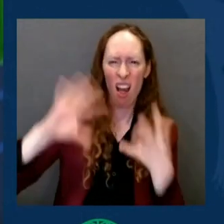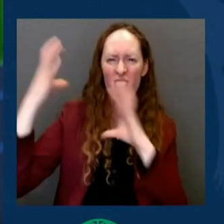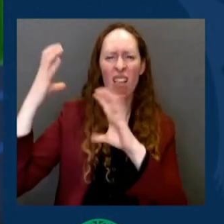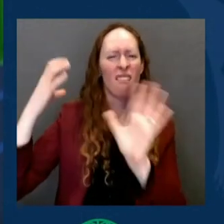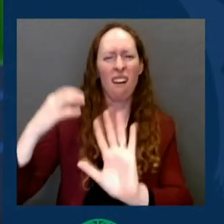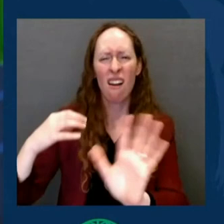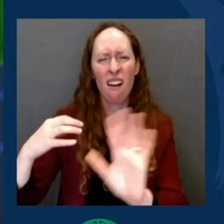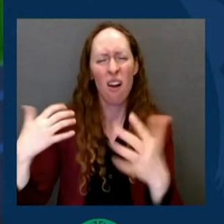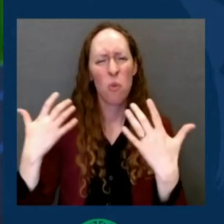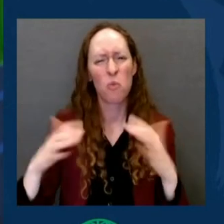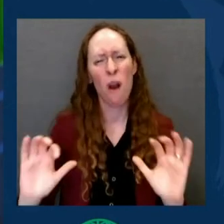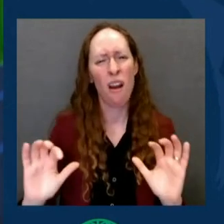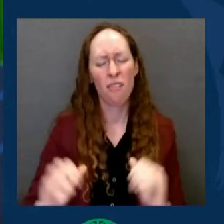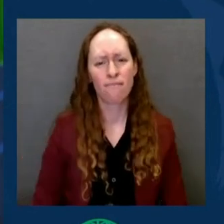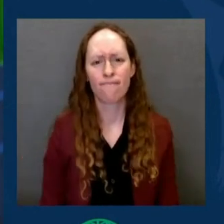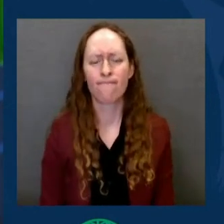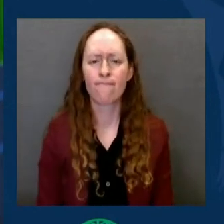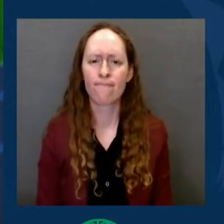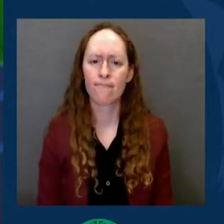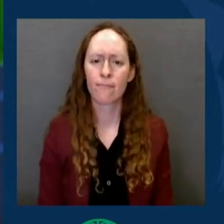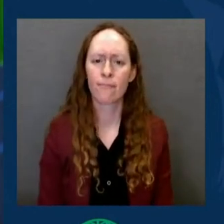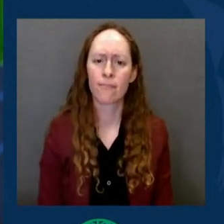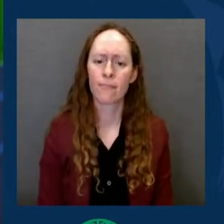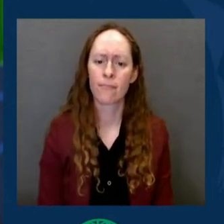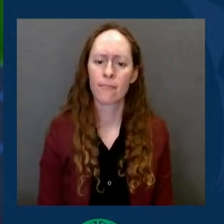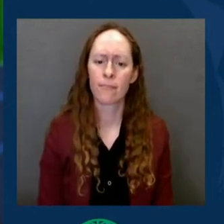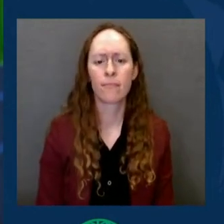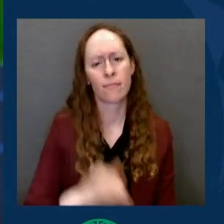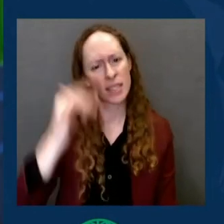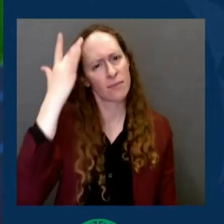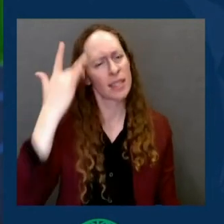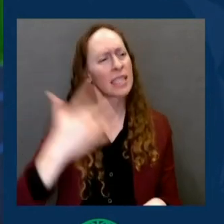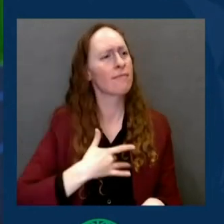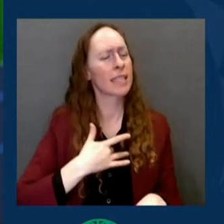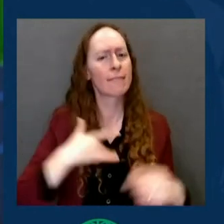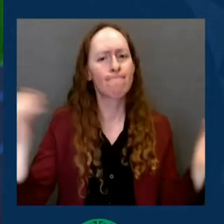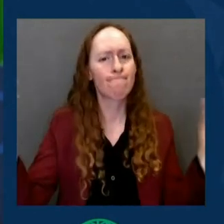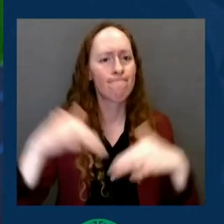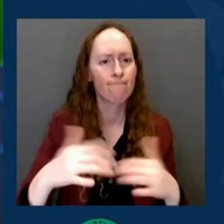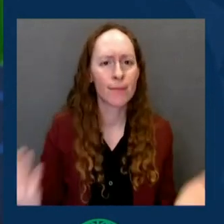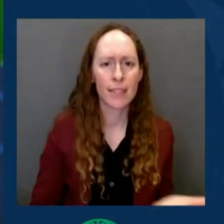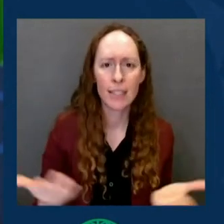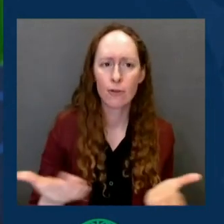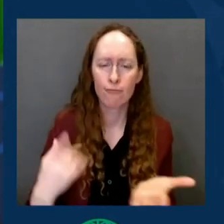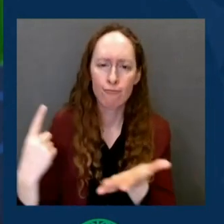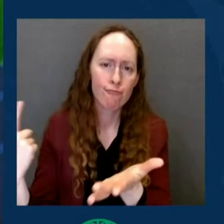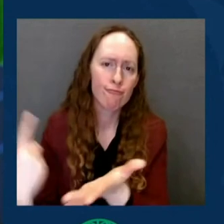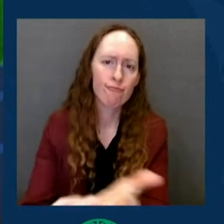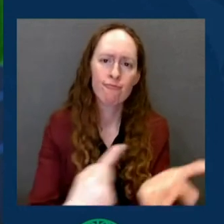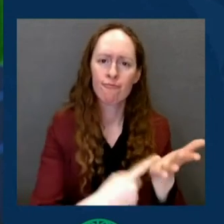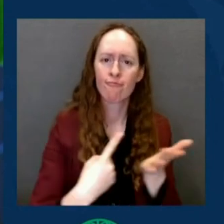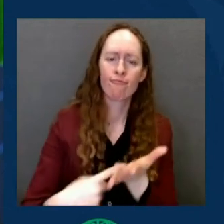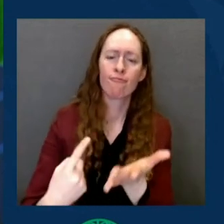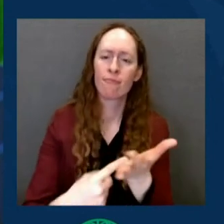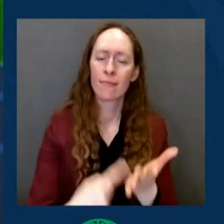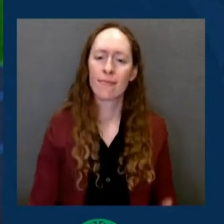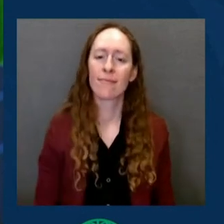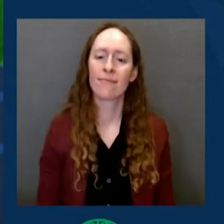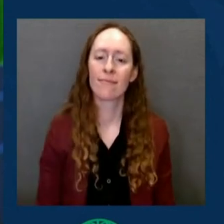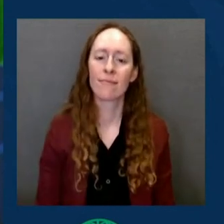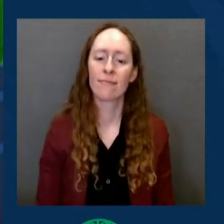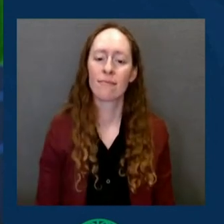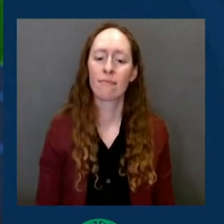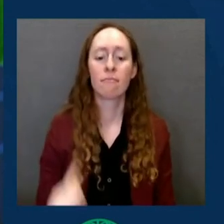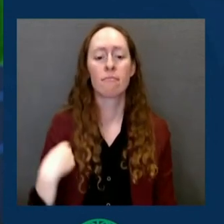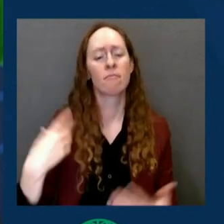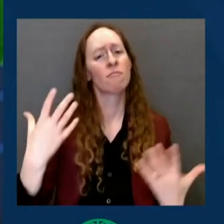and that's why we're here today with you, our hope is to pursue with you our common